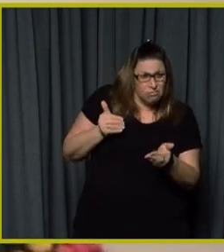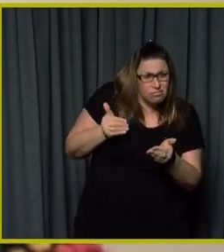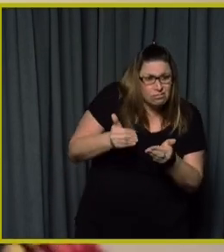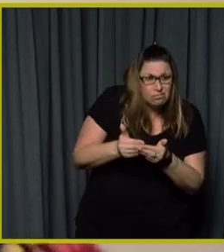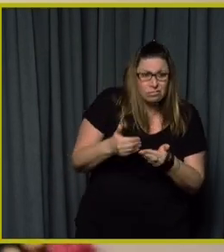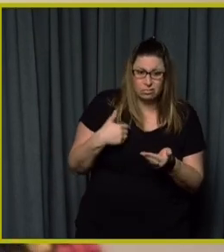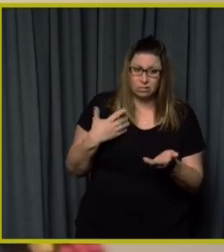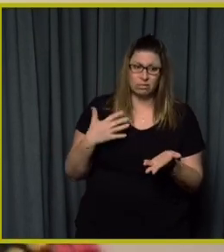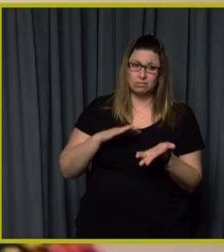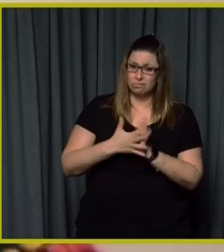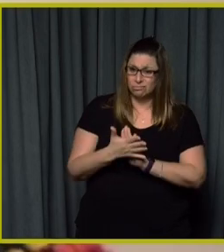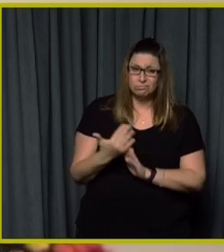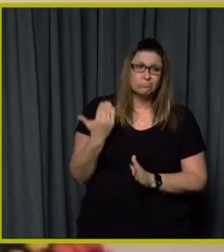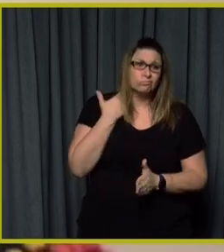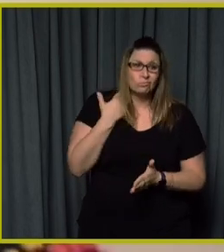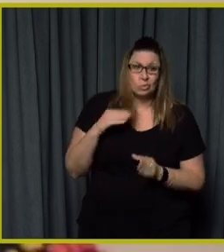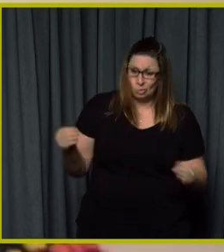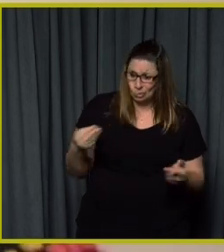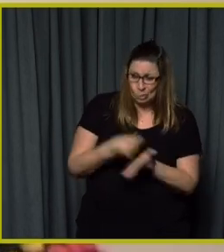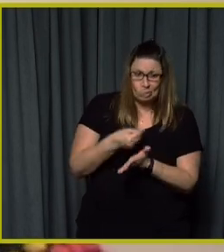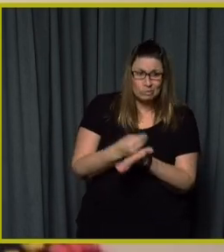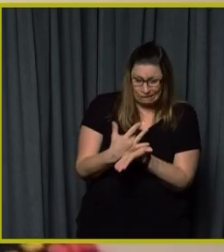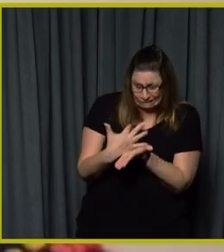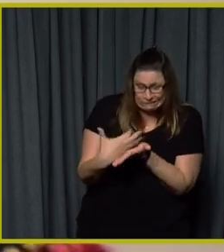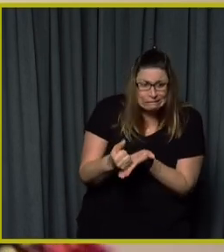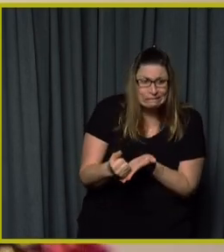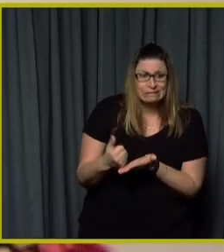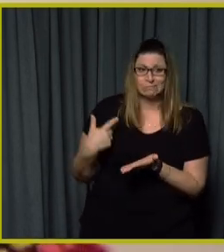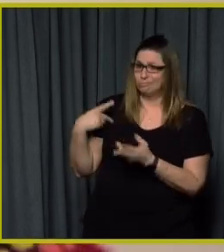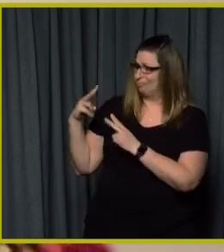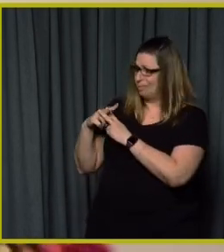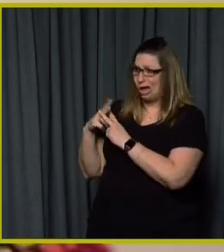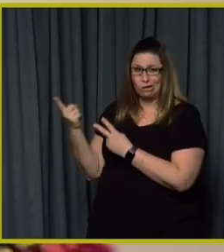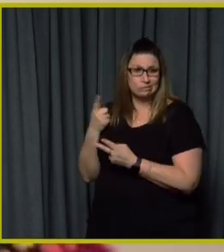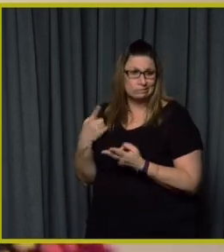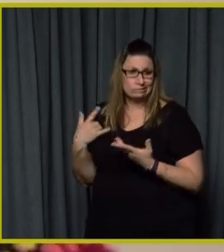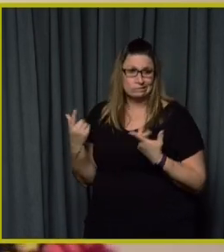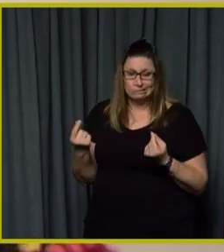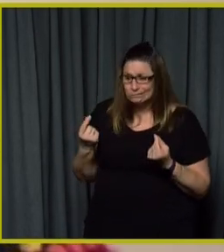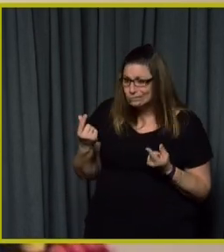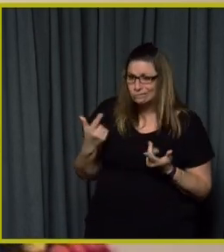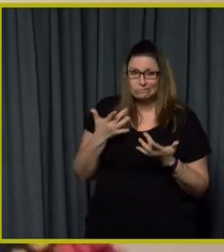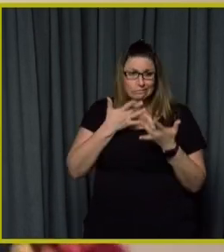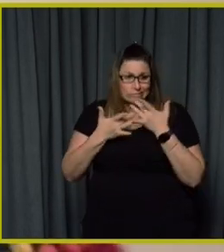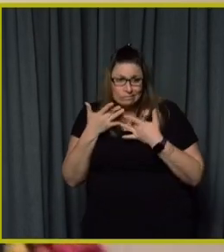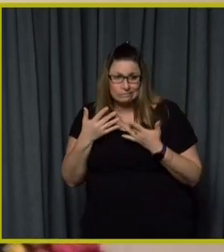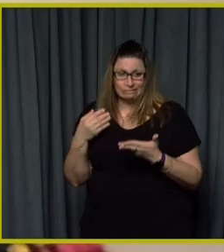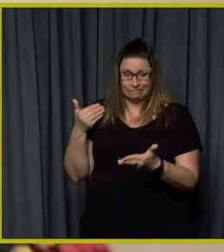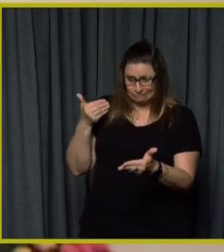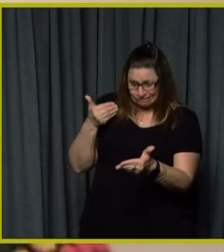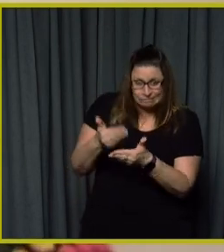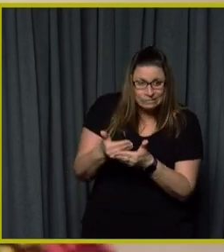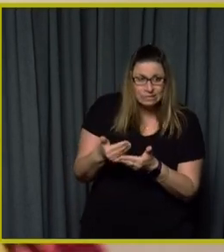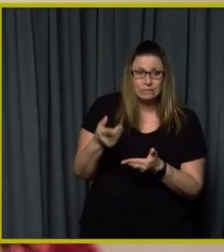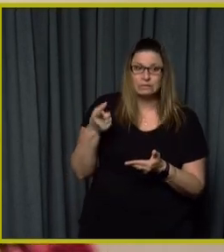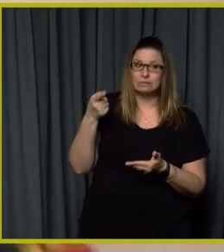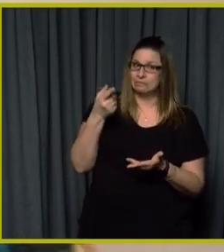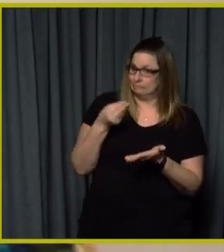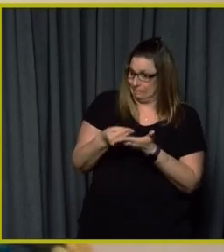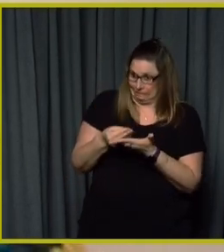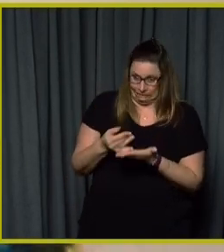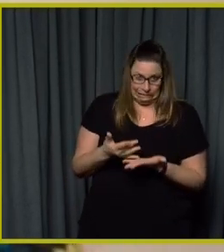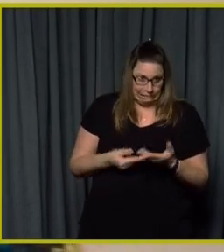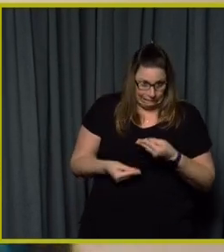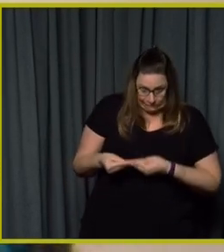and I are part of the millions that are just one emergency away from losing it all. Meanwhile, our